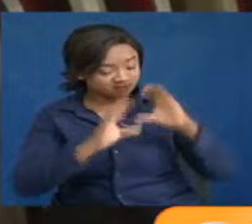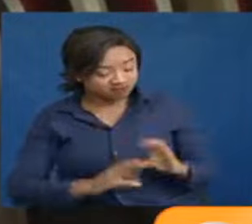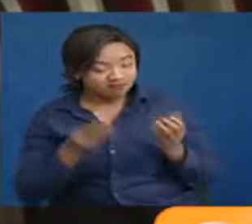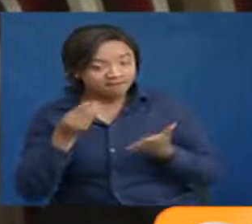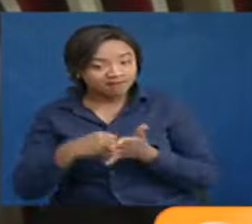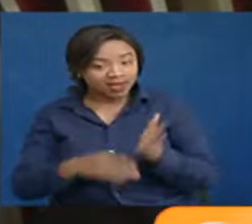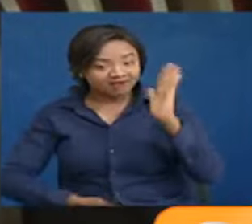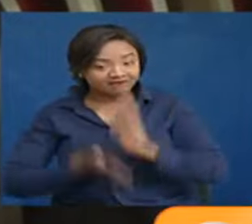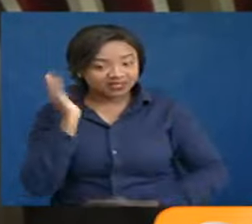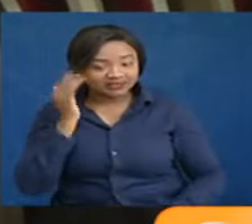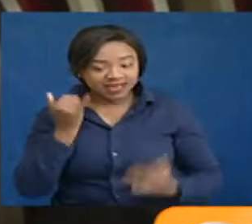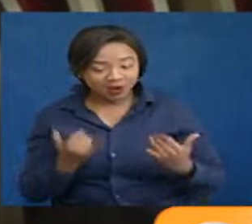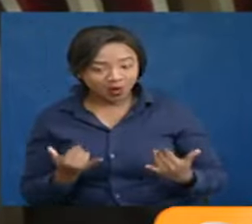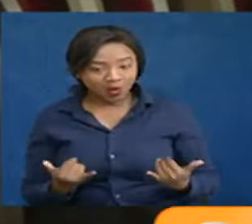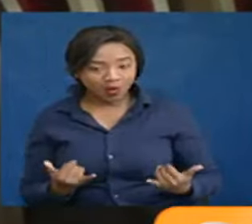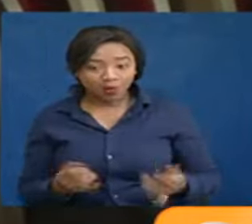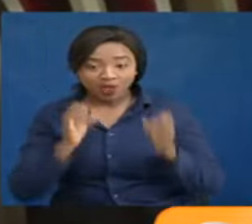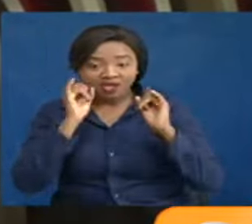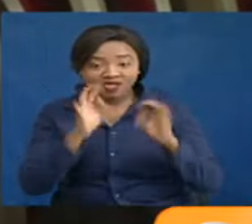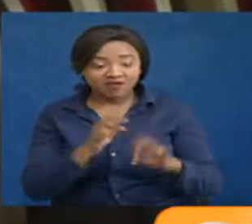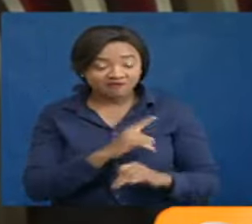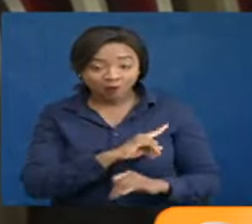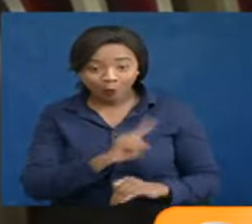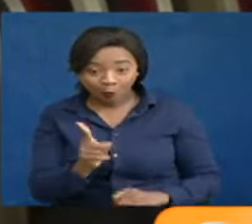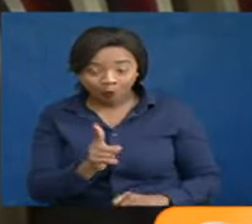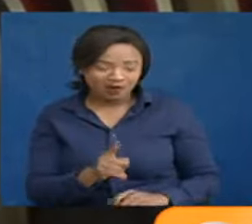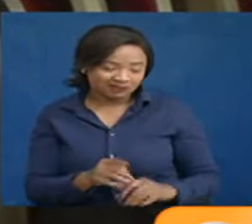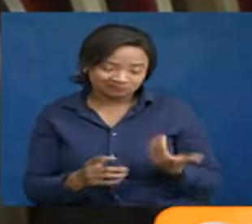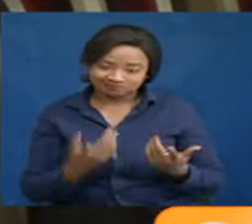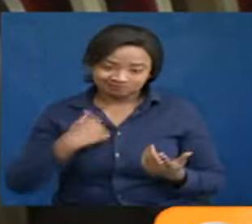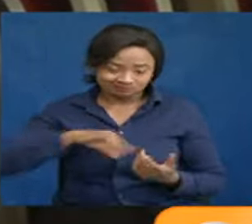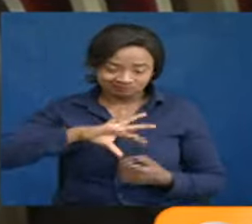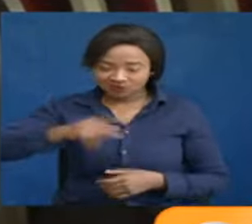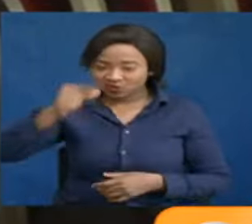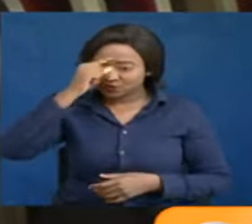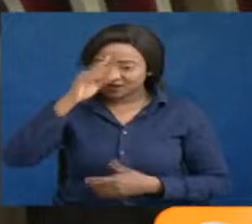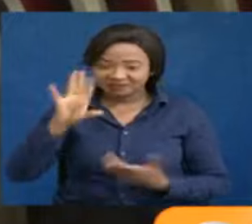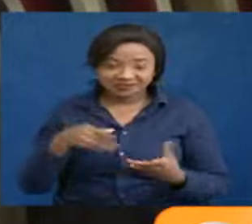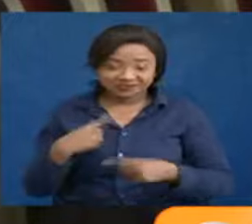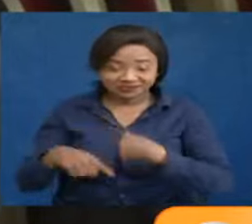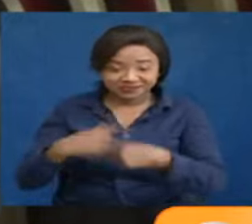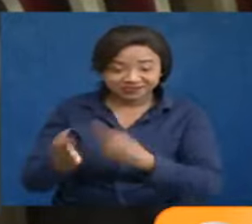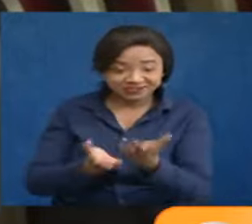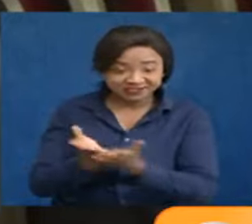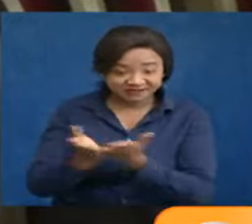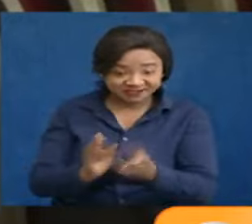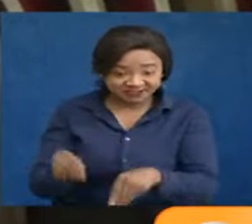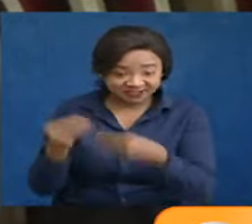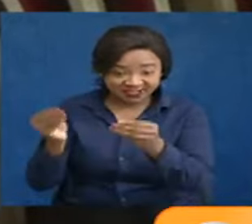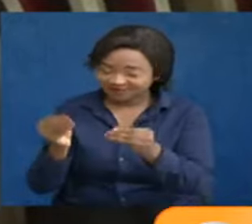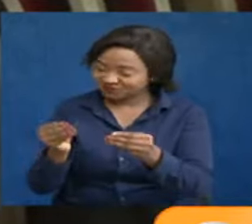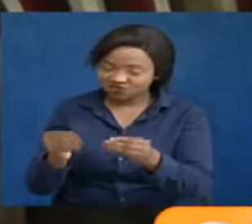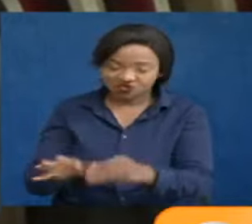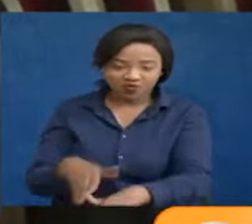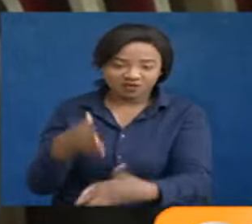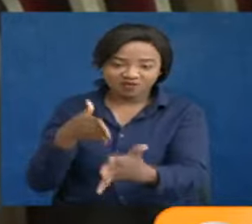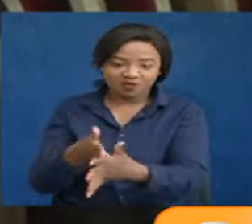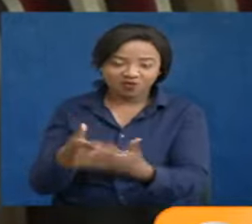counties, failure to which the county governments will have no option but to shut down operations